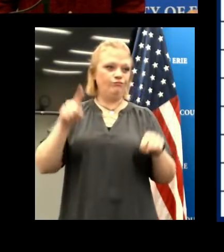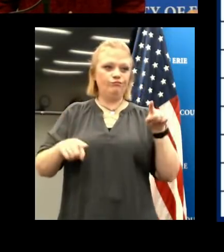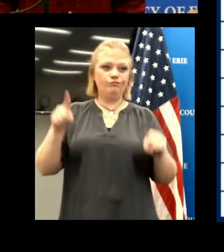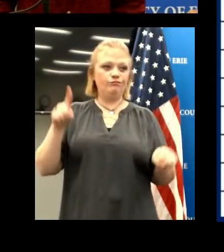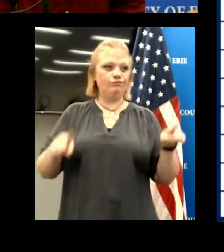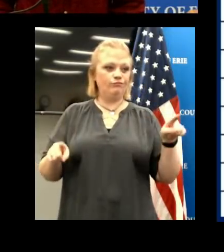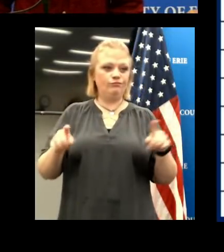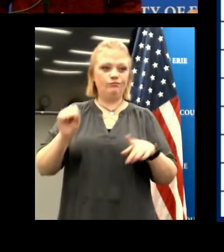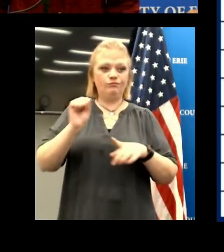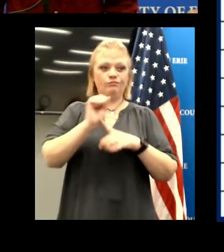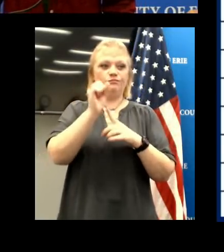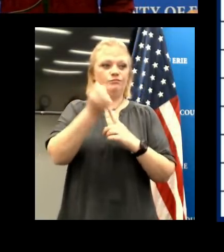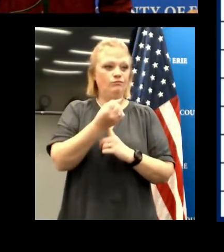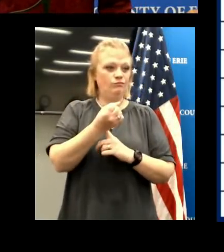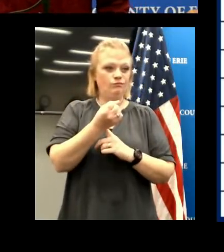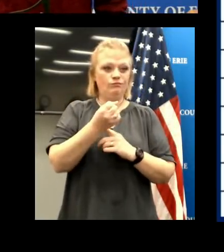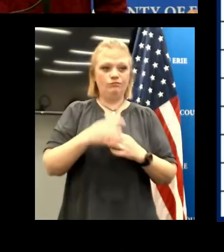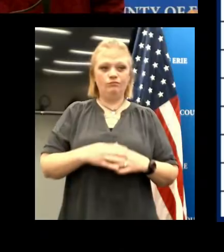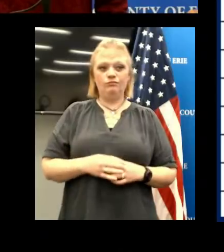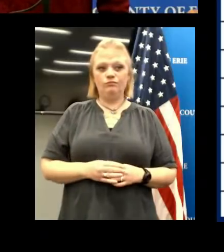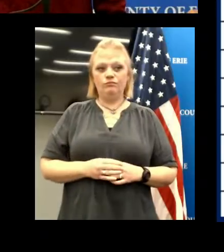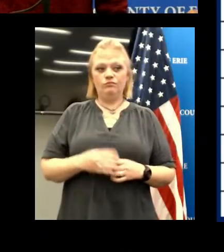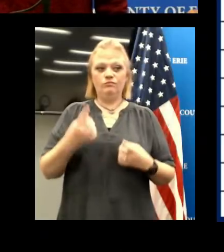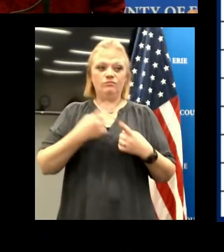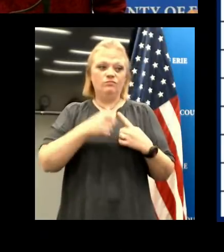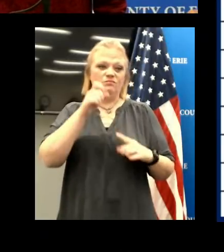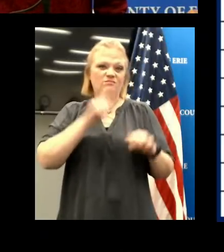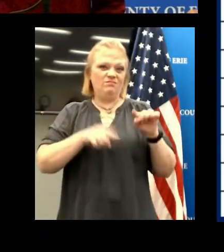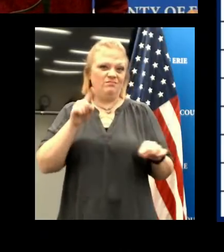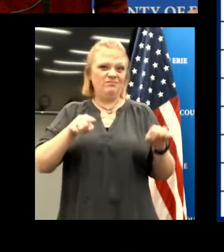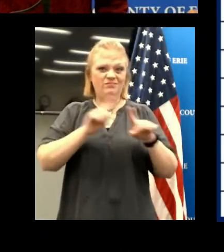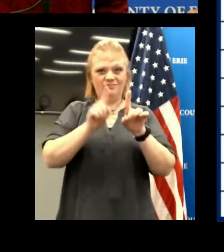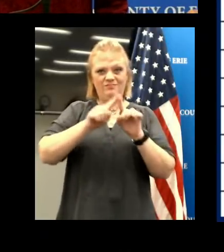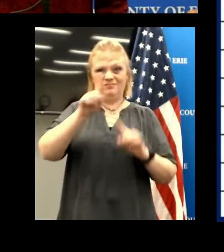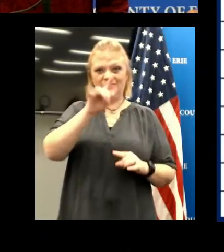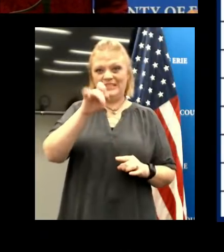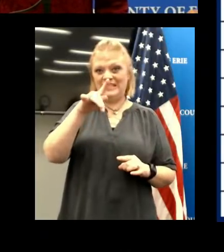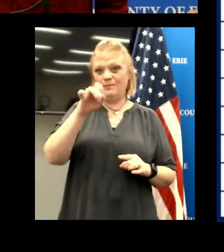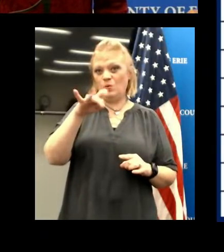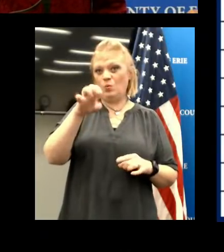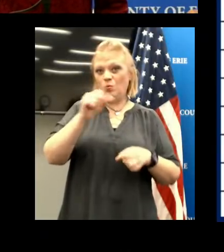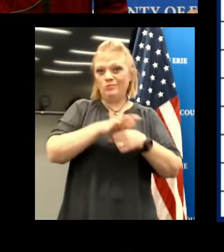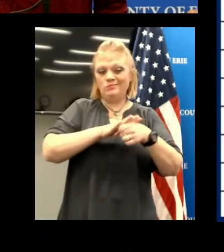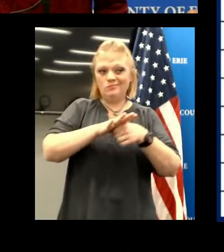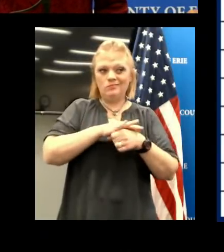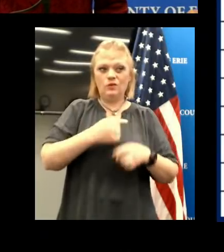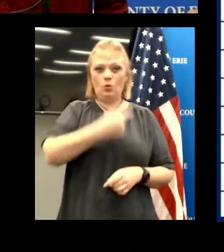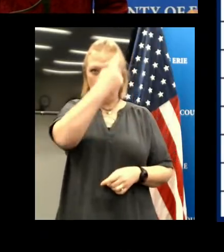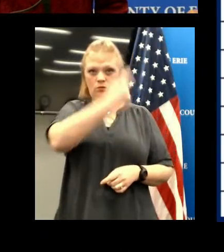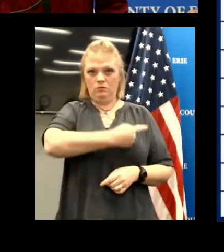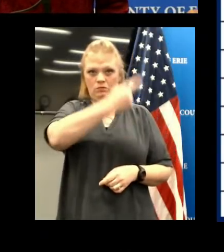of situations and from a variety of zip codes. So